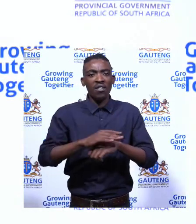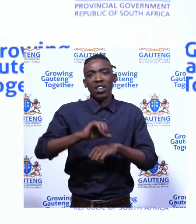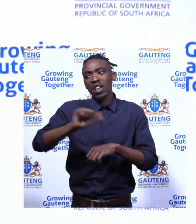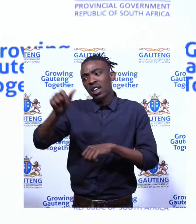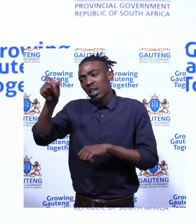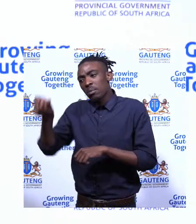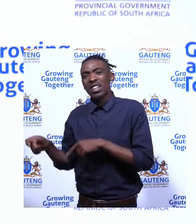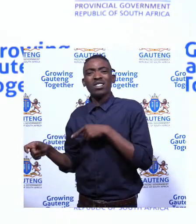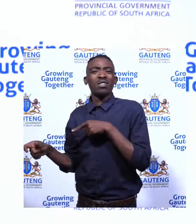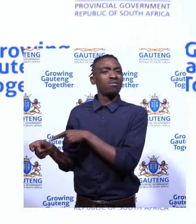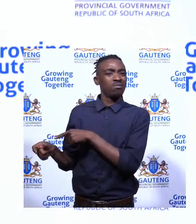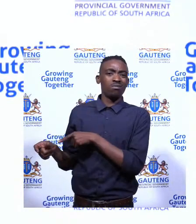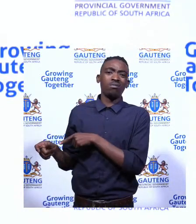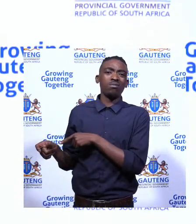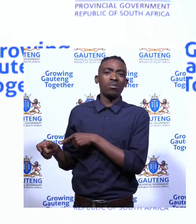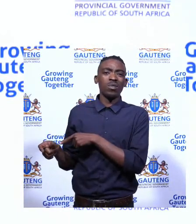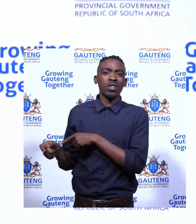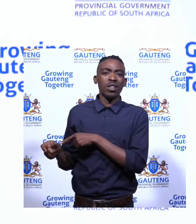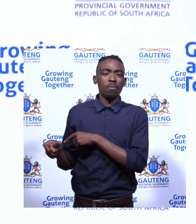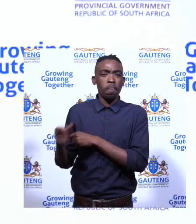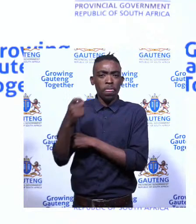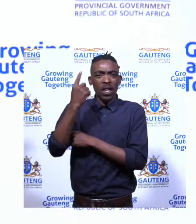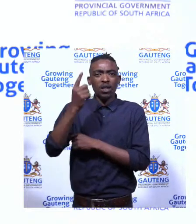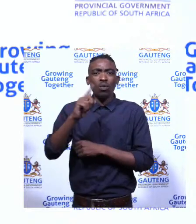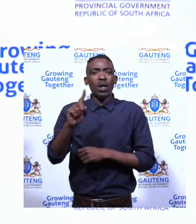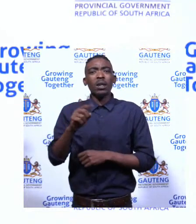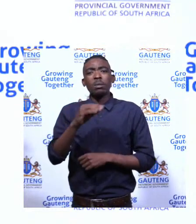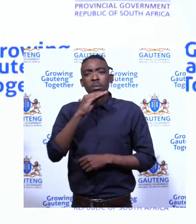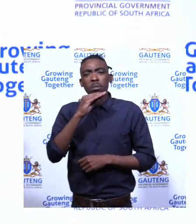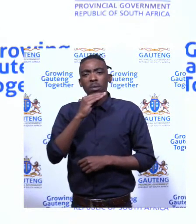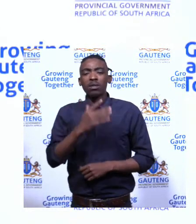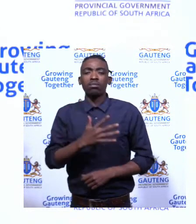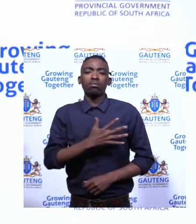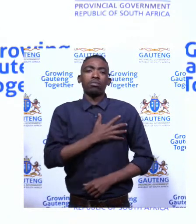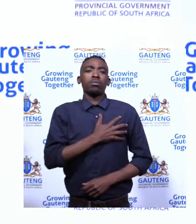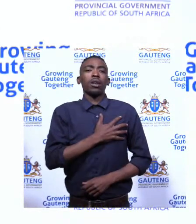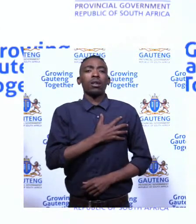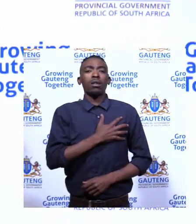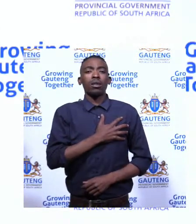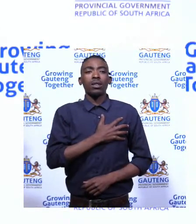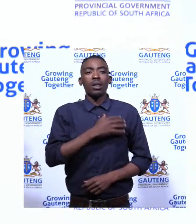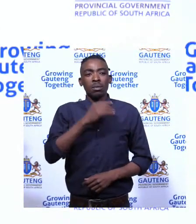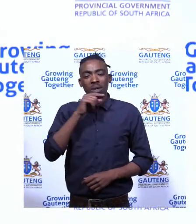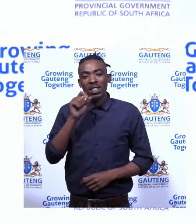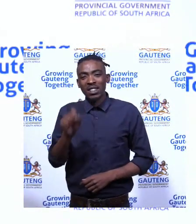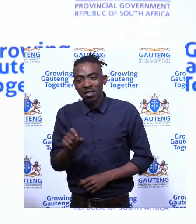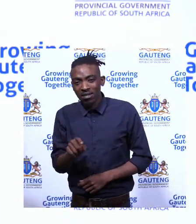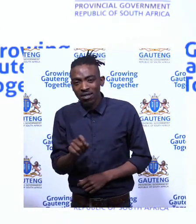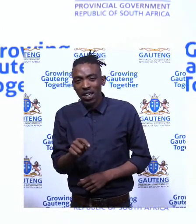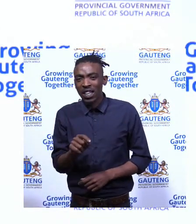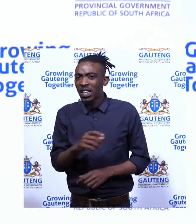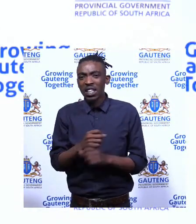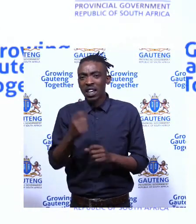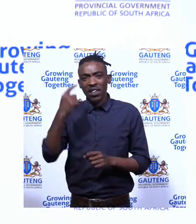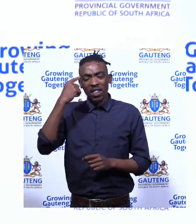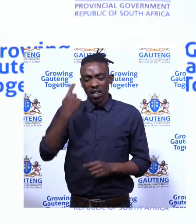to you. And that is called solidarity, not thinking about me alone, but also thinking about my